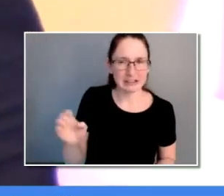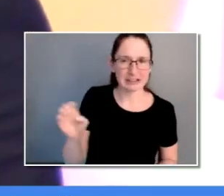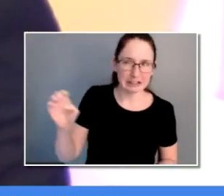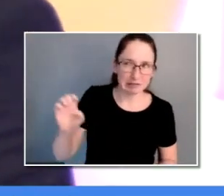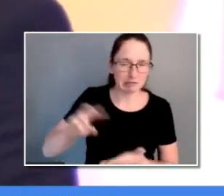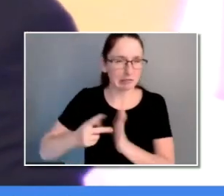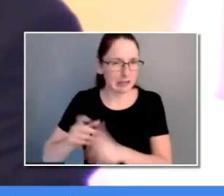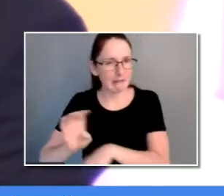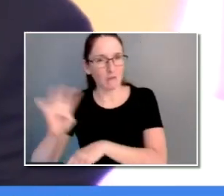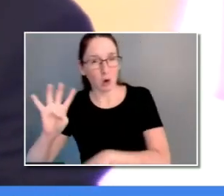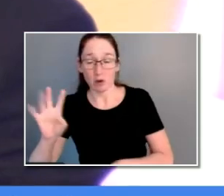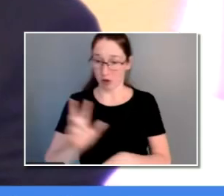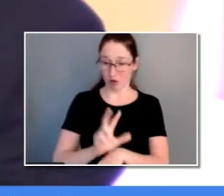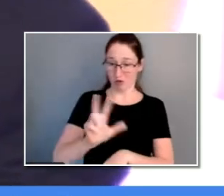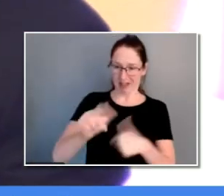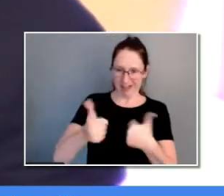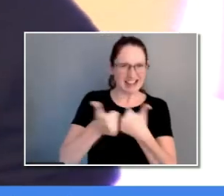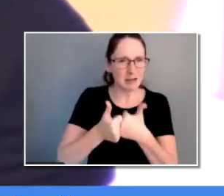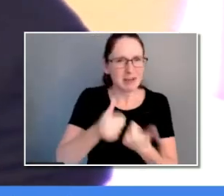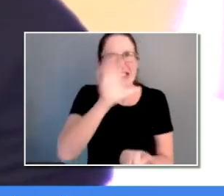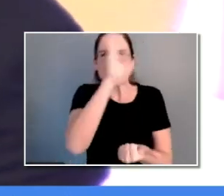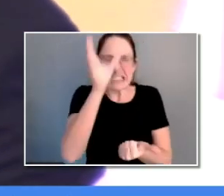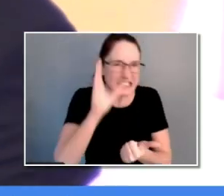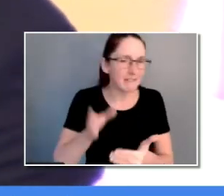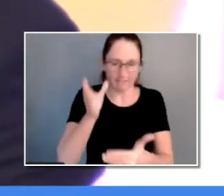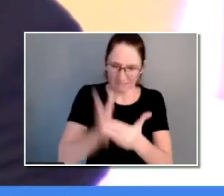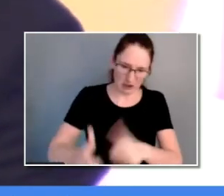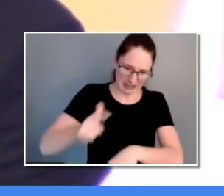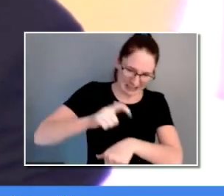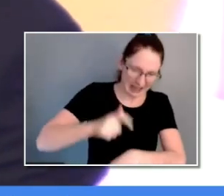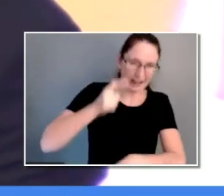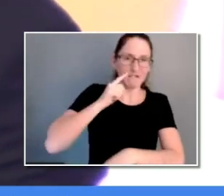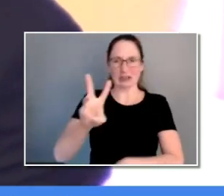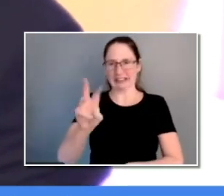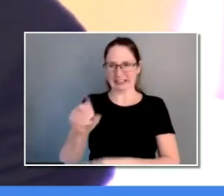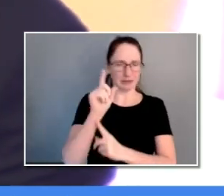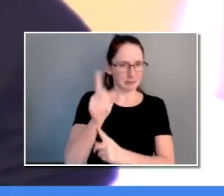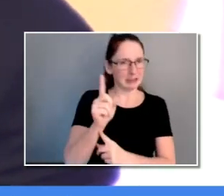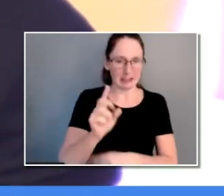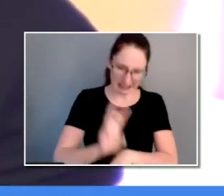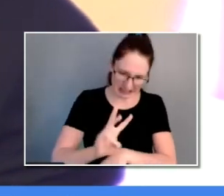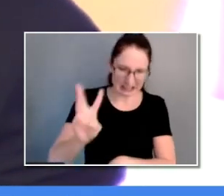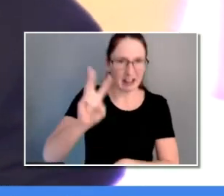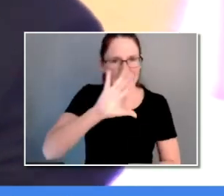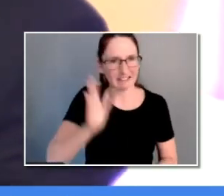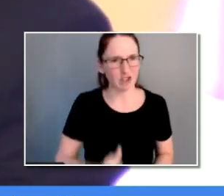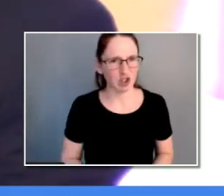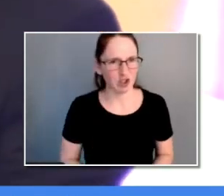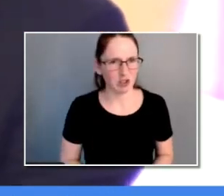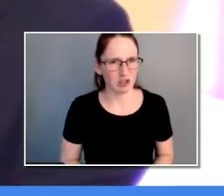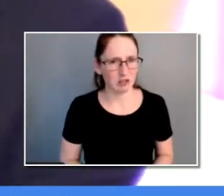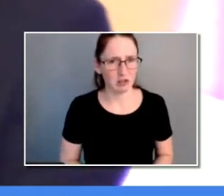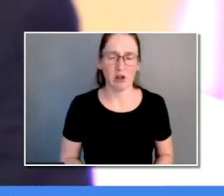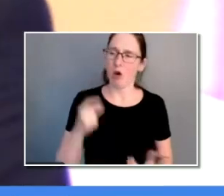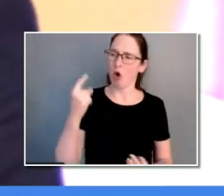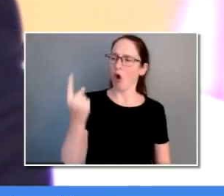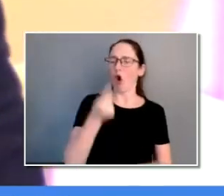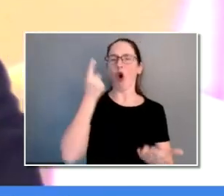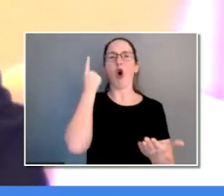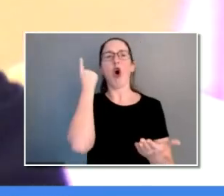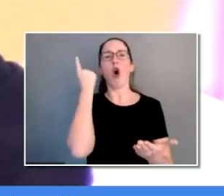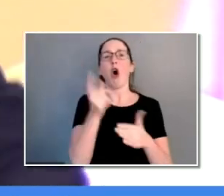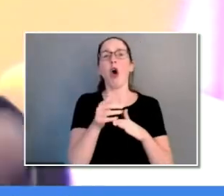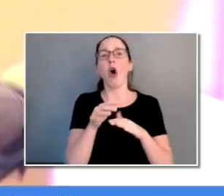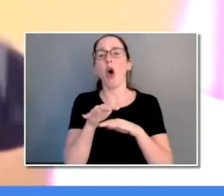4. 3 o'clock game, and it never got finished in time for 60 minutes at 6 o'clock. It would always bleed over into